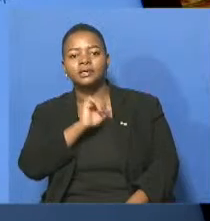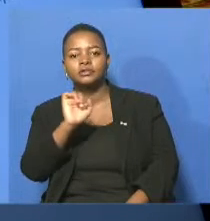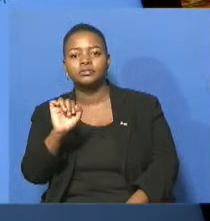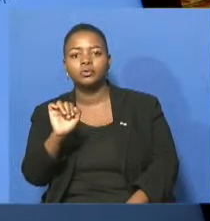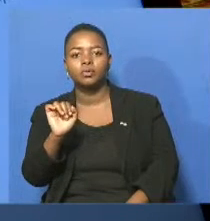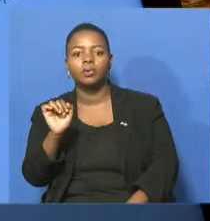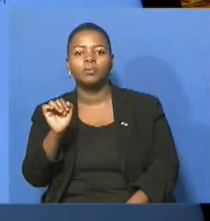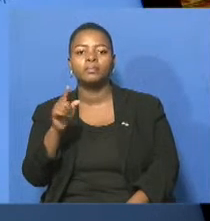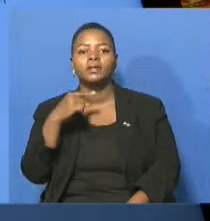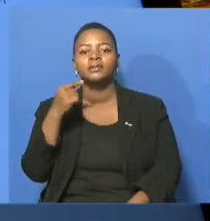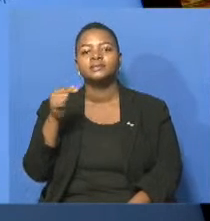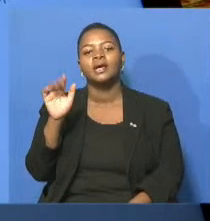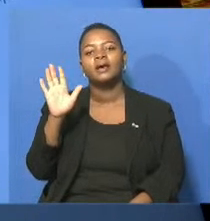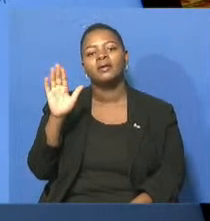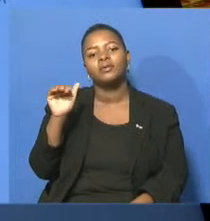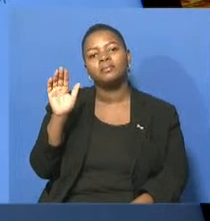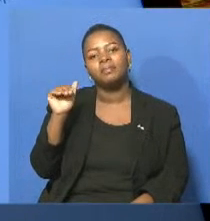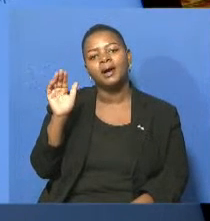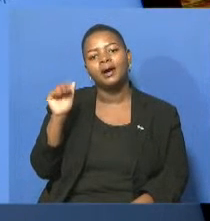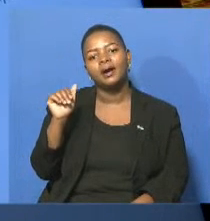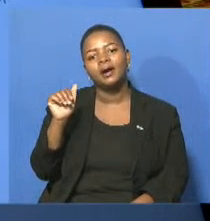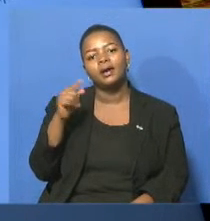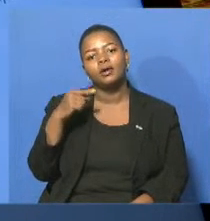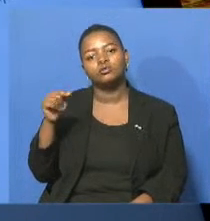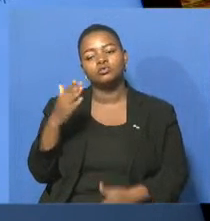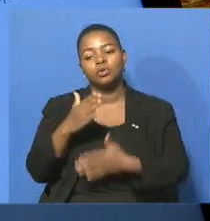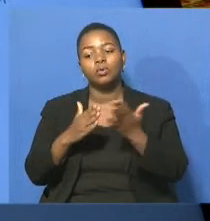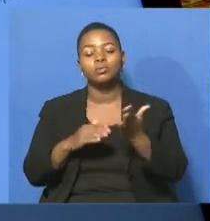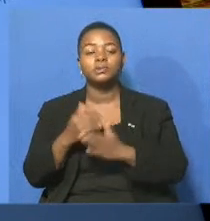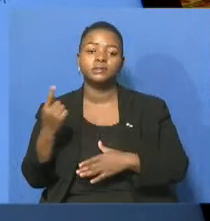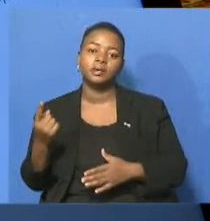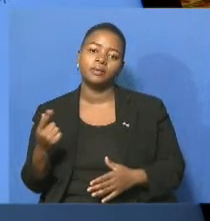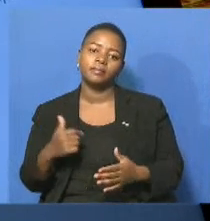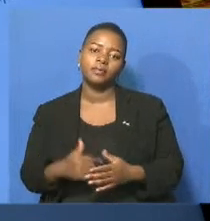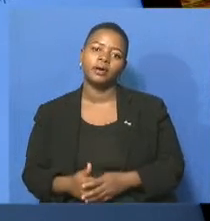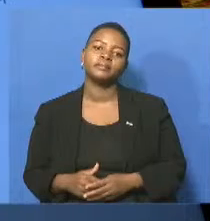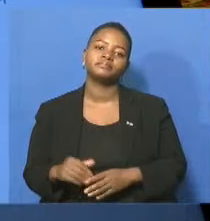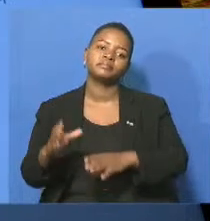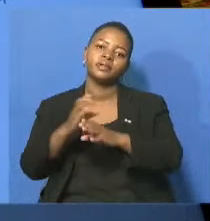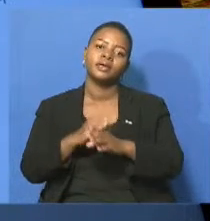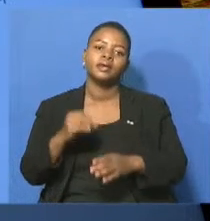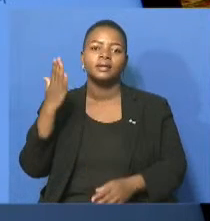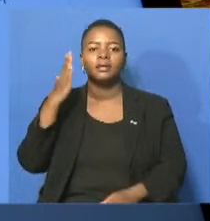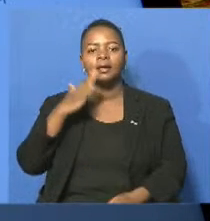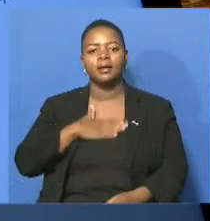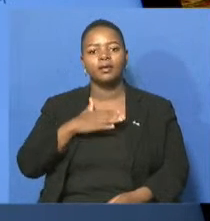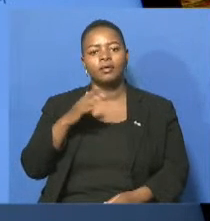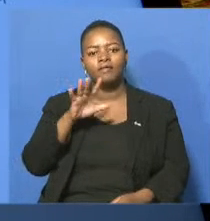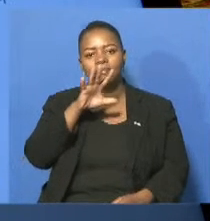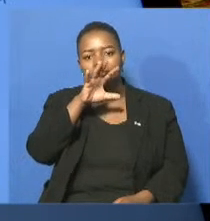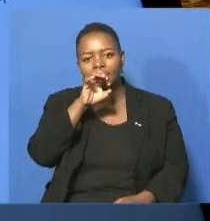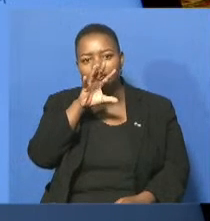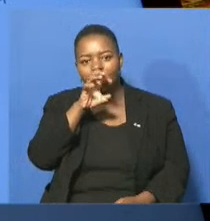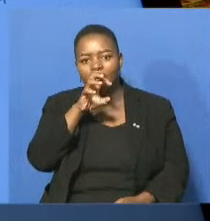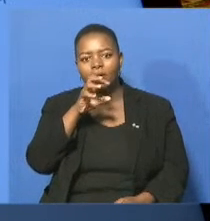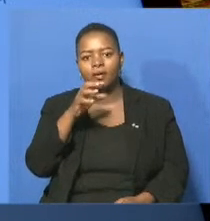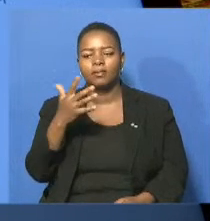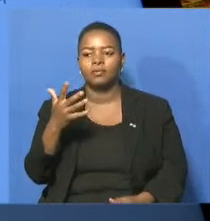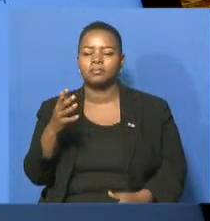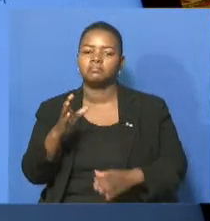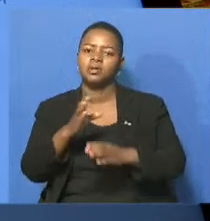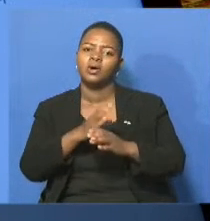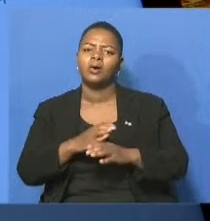have said goodbye or told somebody that, take care of my dog or take